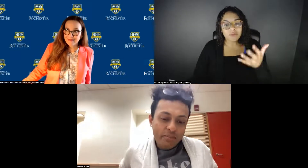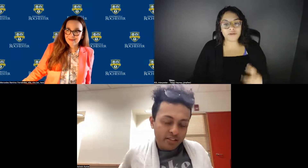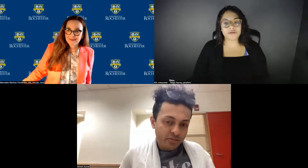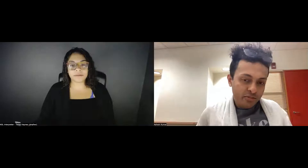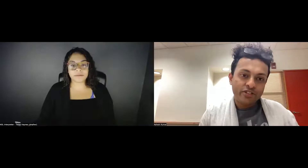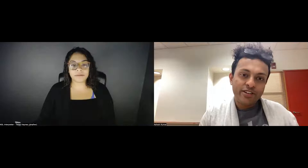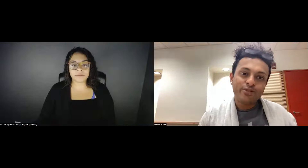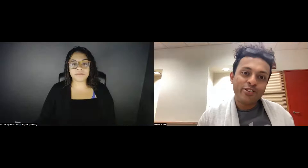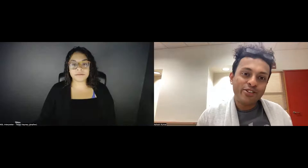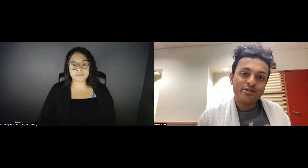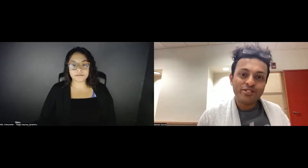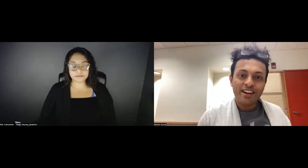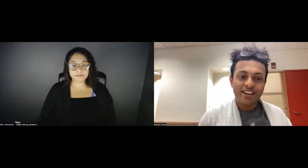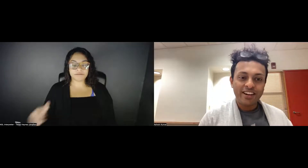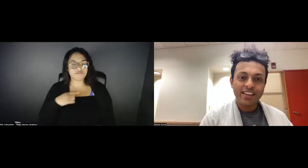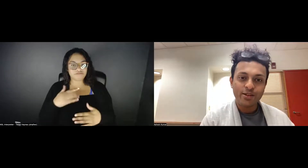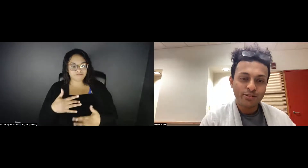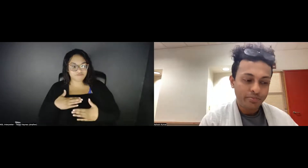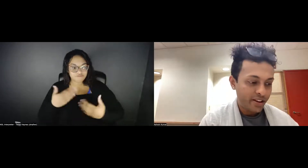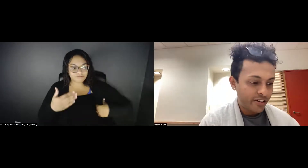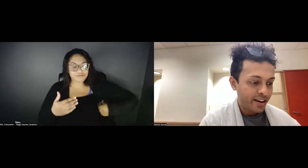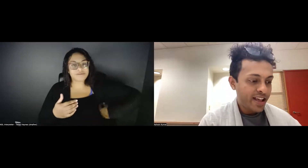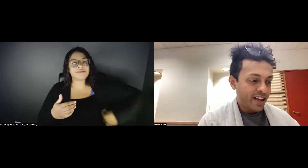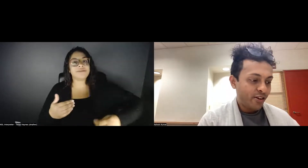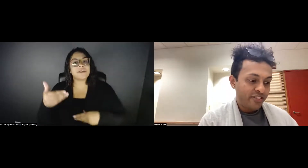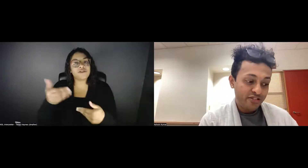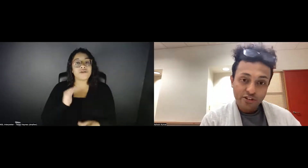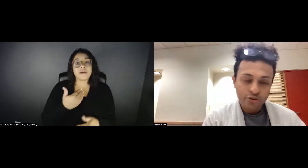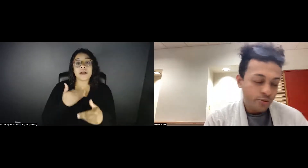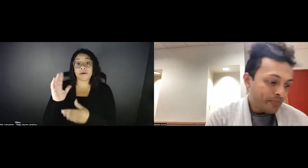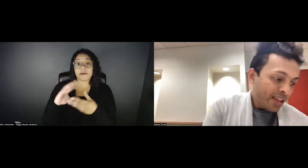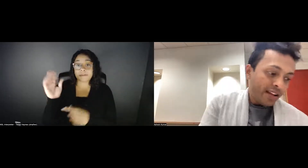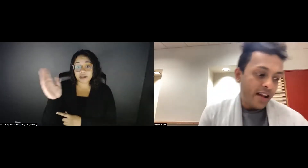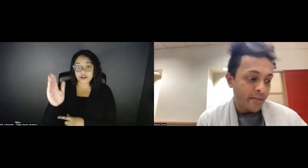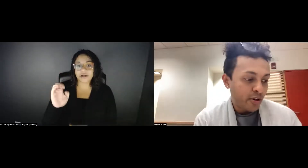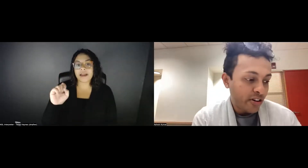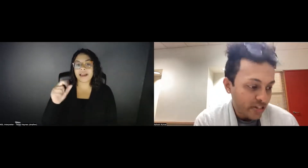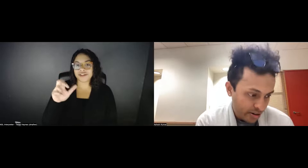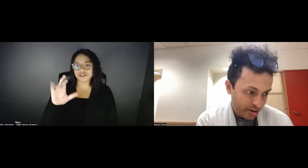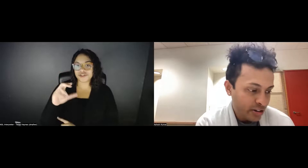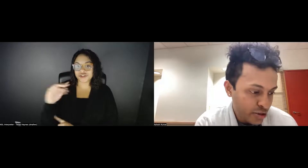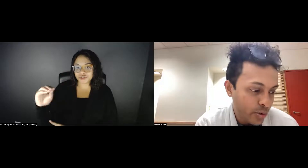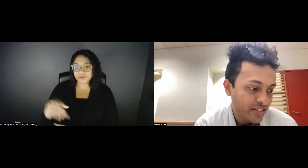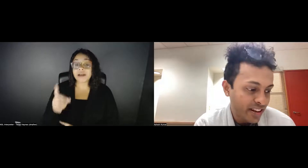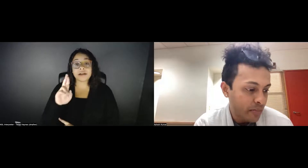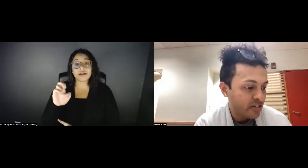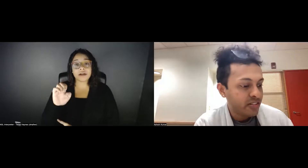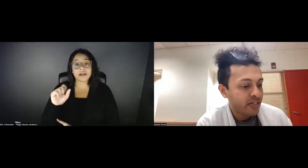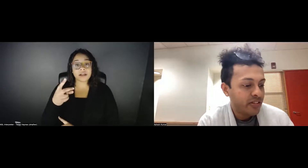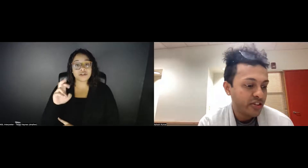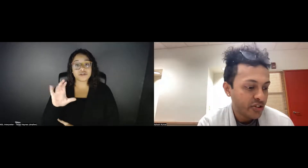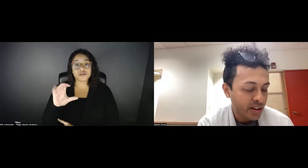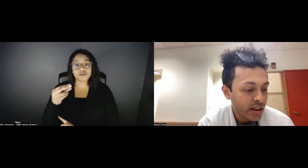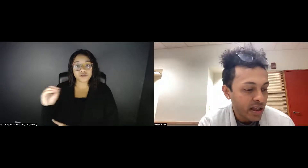me immense pleasure to introduce our keynote speaker, Dr. Esther Choo. Dr. Esther Choo is an